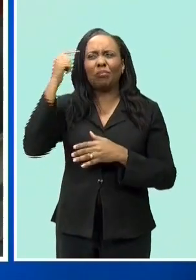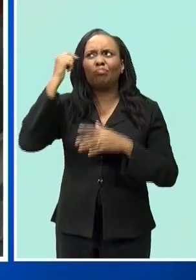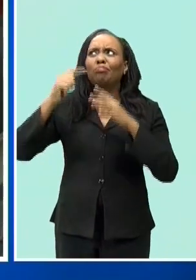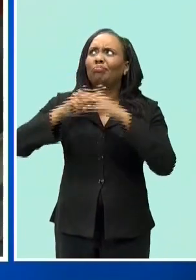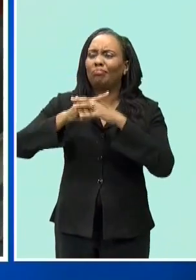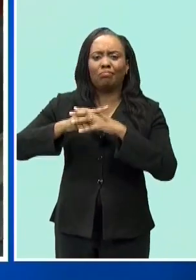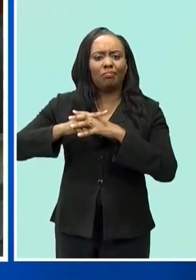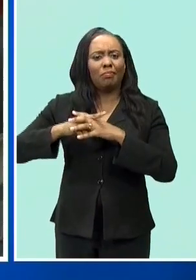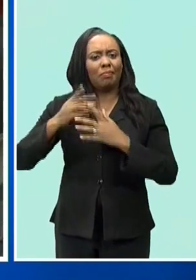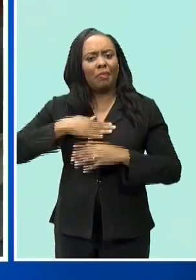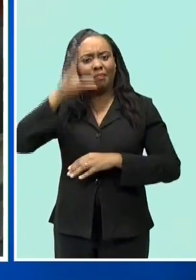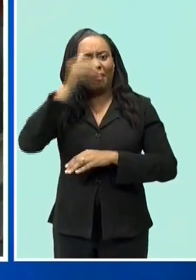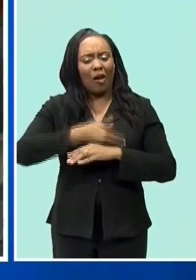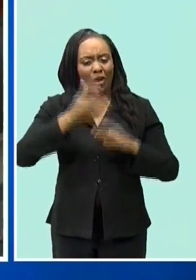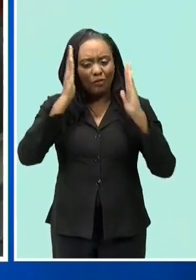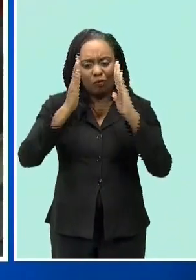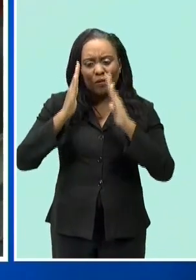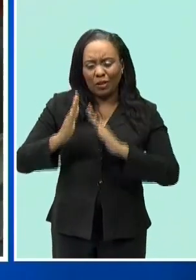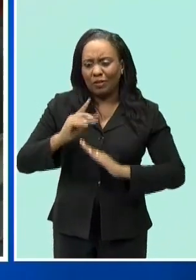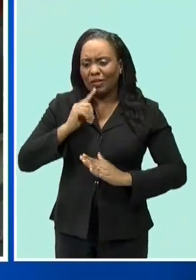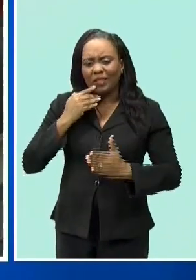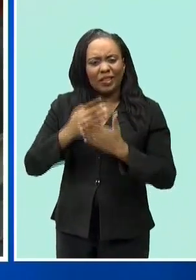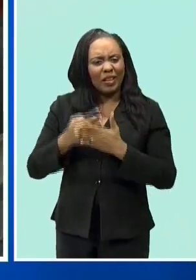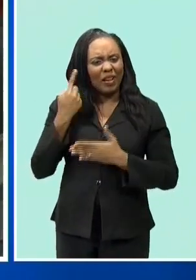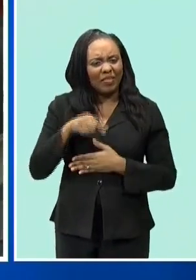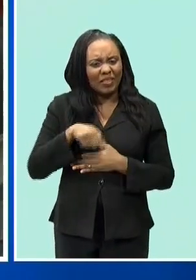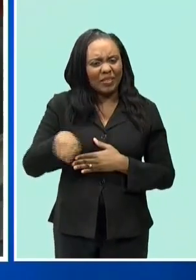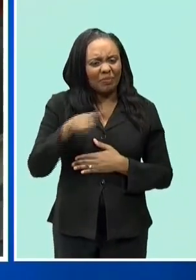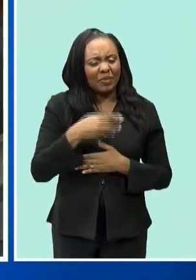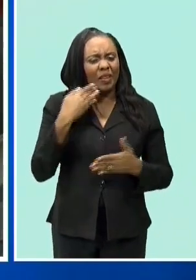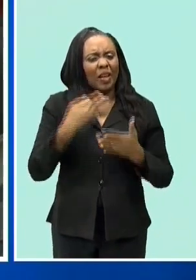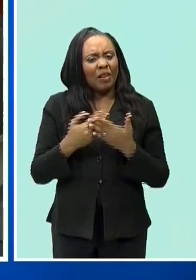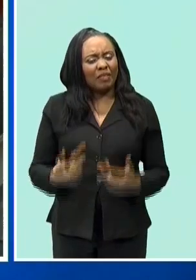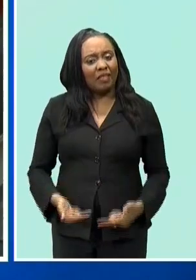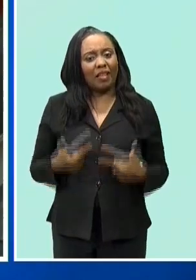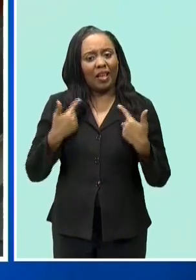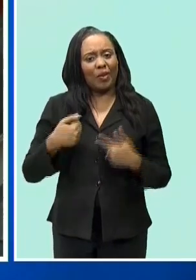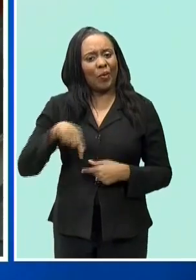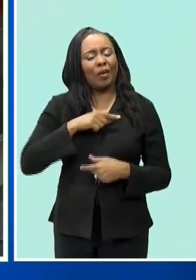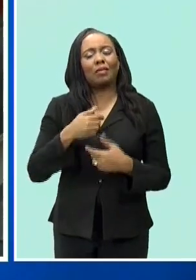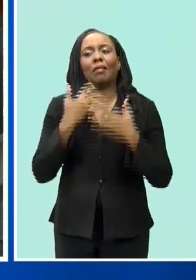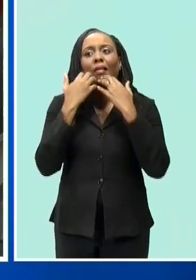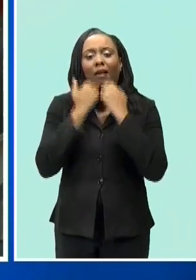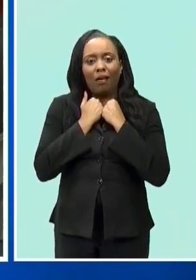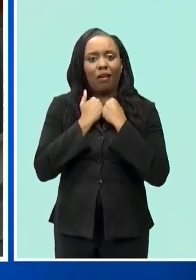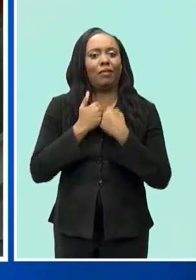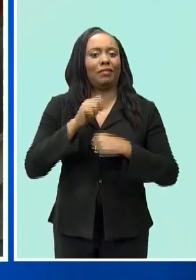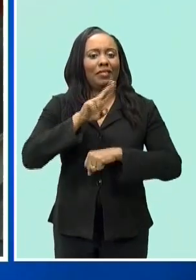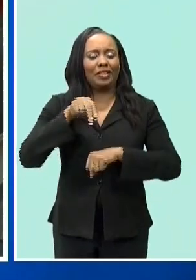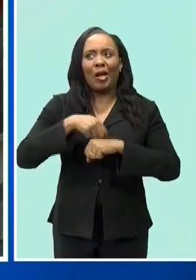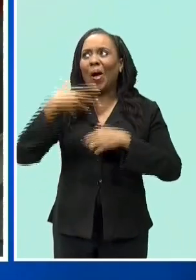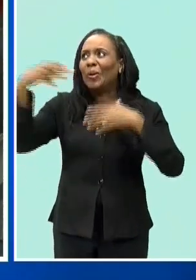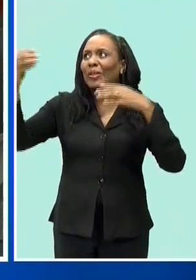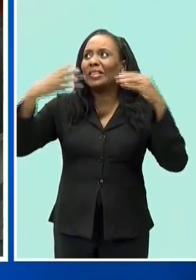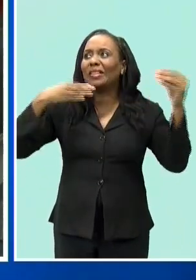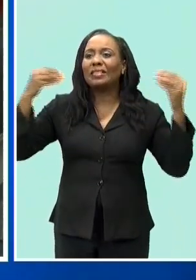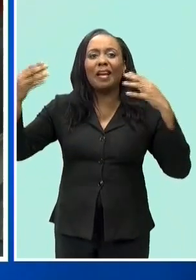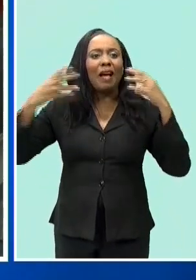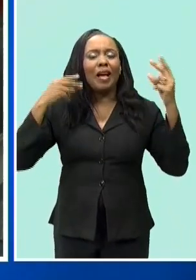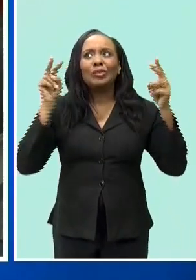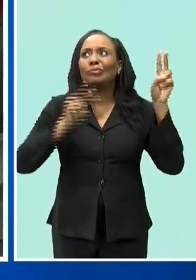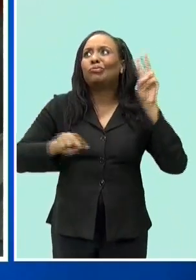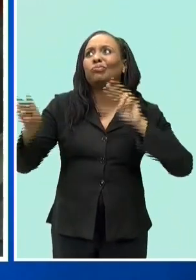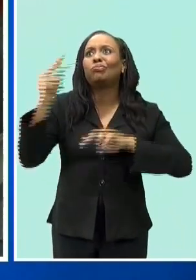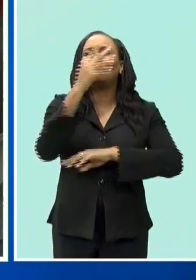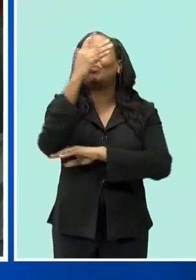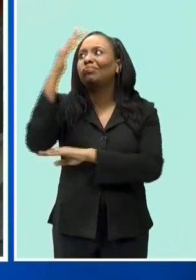can focus. It would be therapeutic as well to be into nature. We are nature lovers, and for him to be working, he